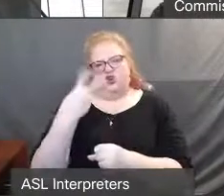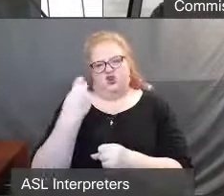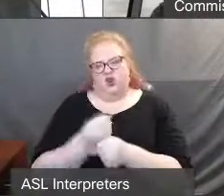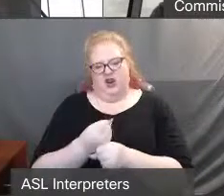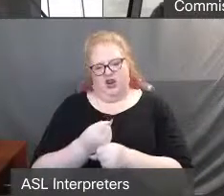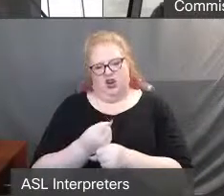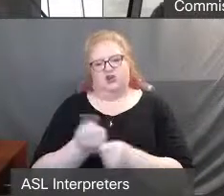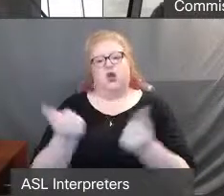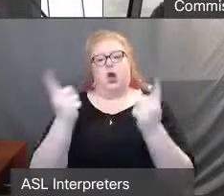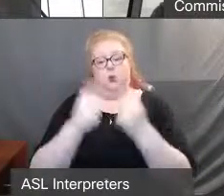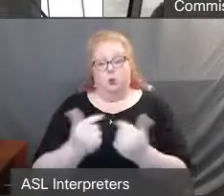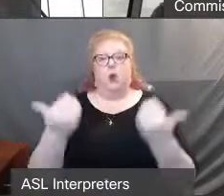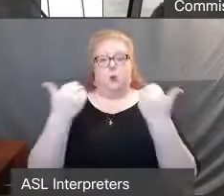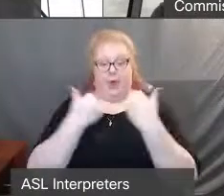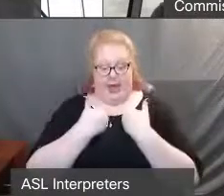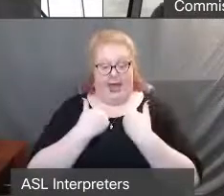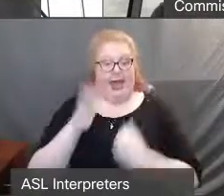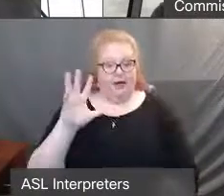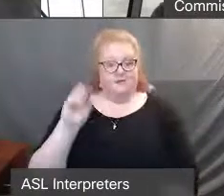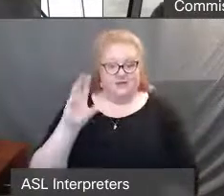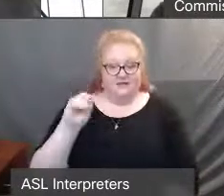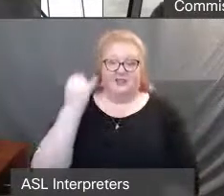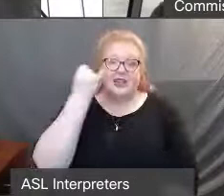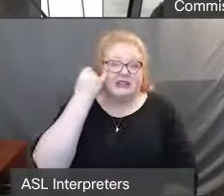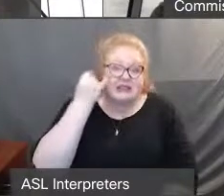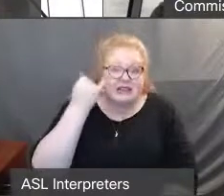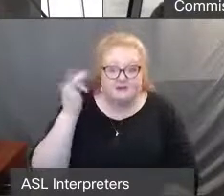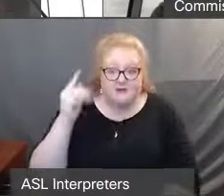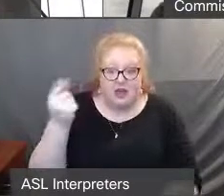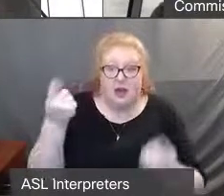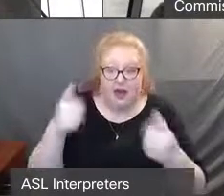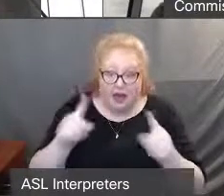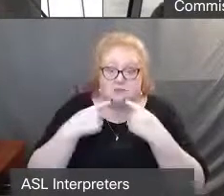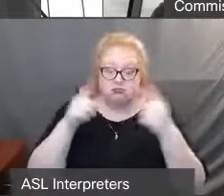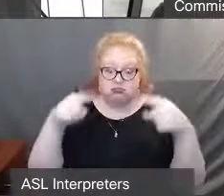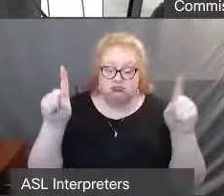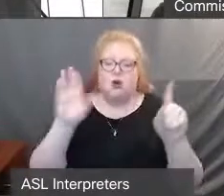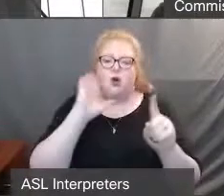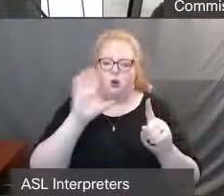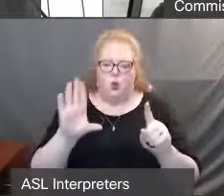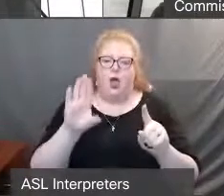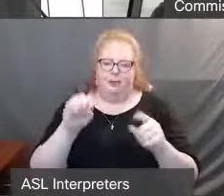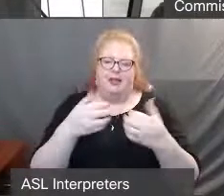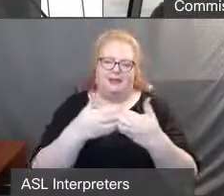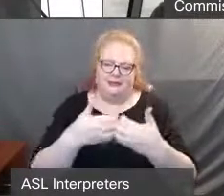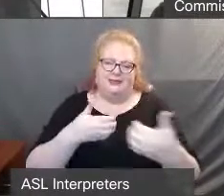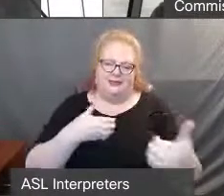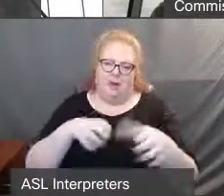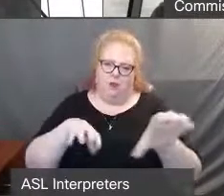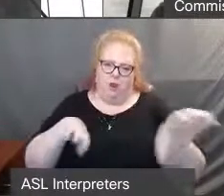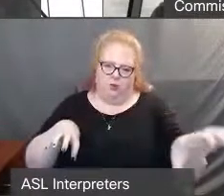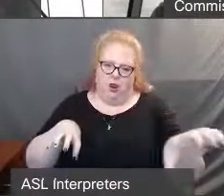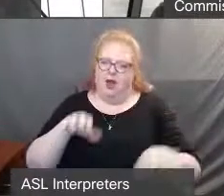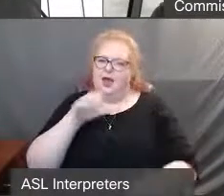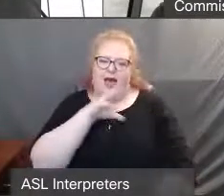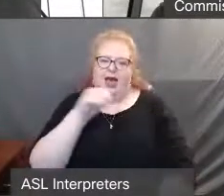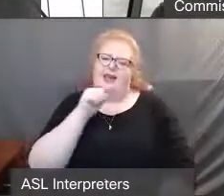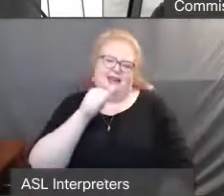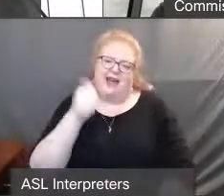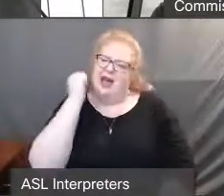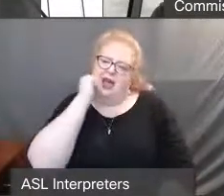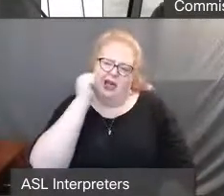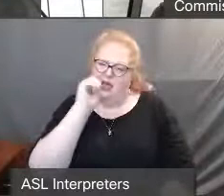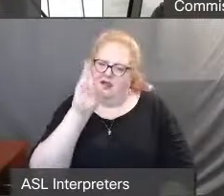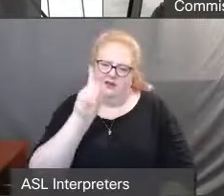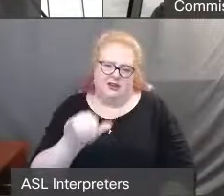When there are 50 dogs there, if we ever get to that number, they will be separated out, for example, and not every day is there going to be 50